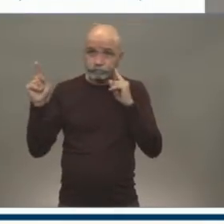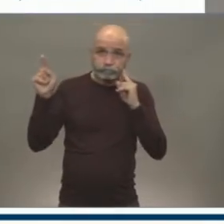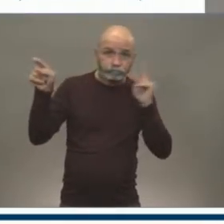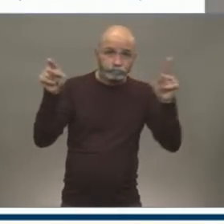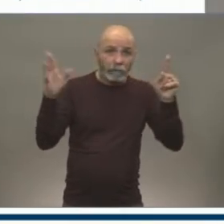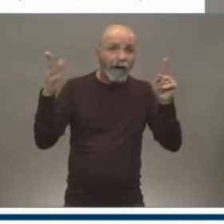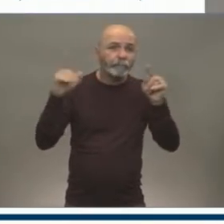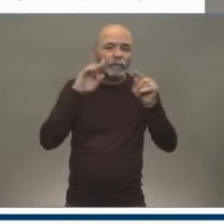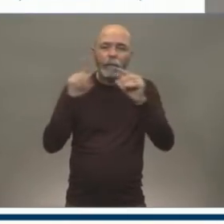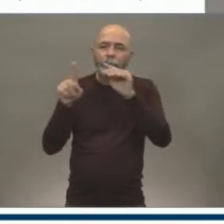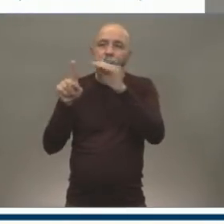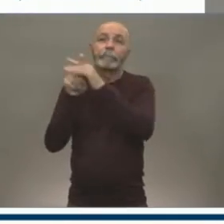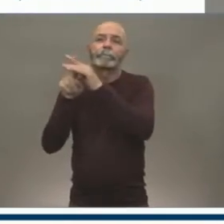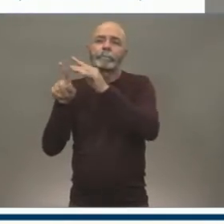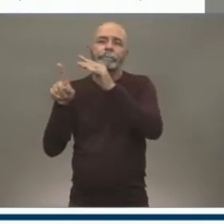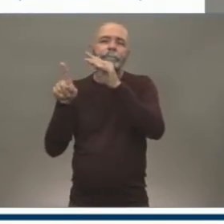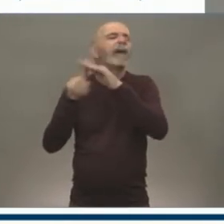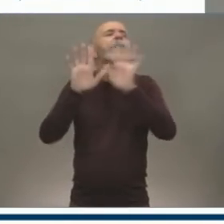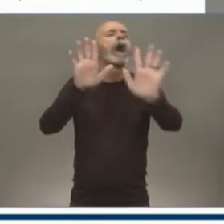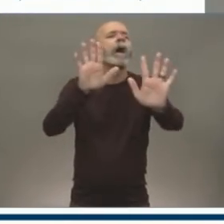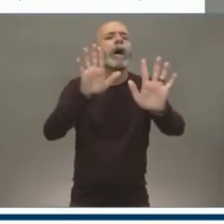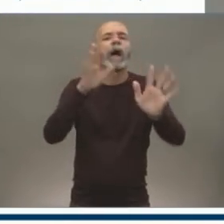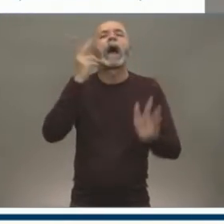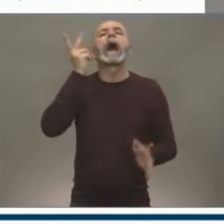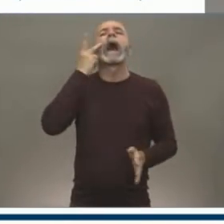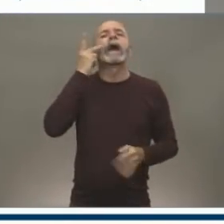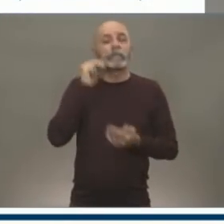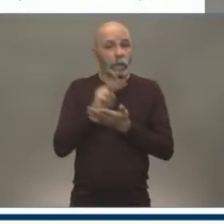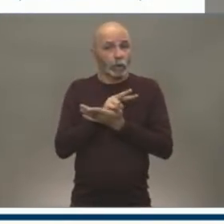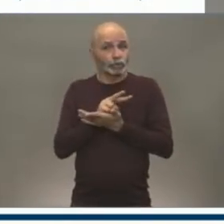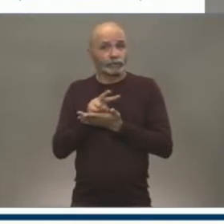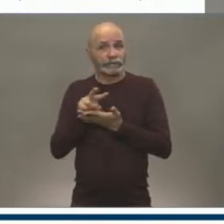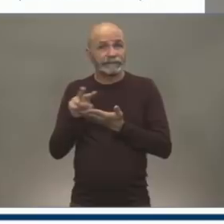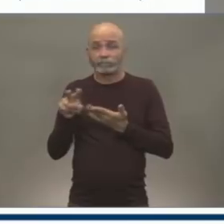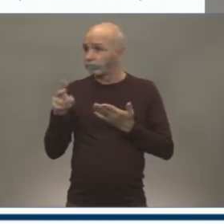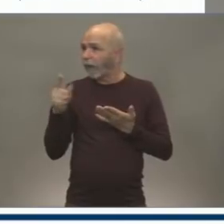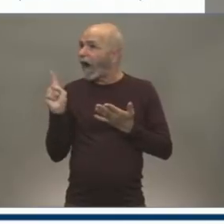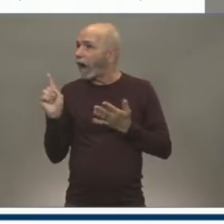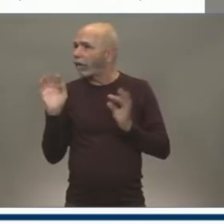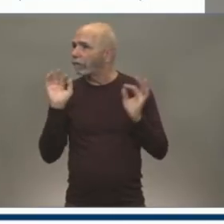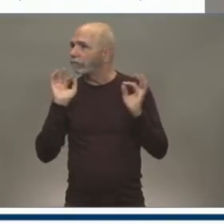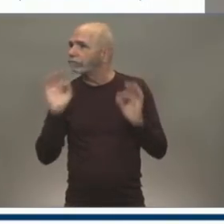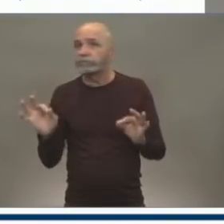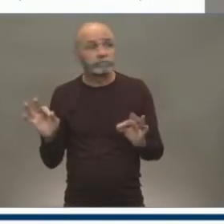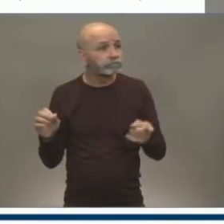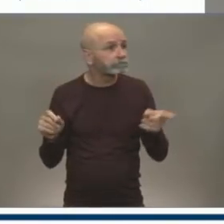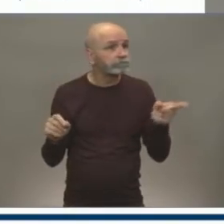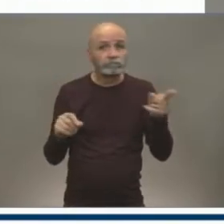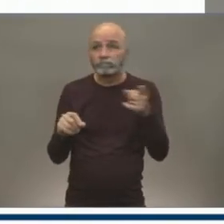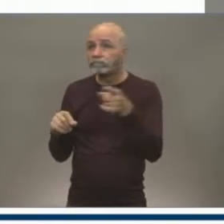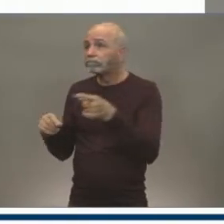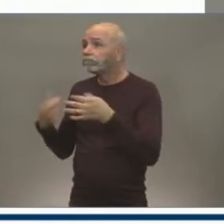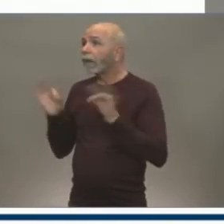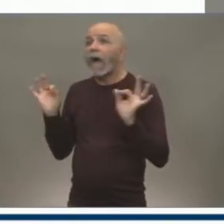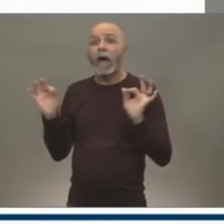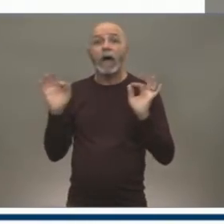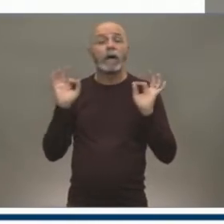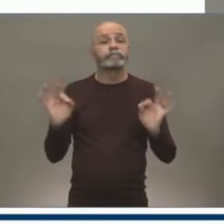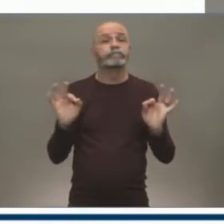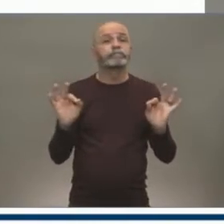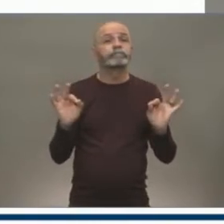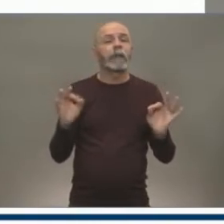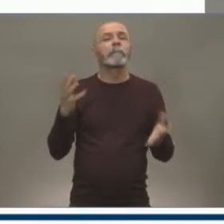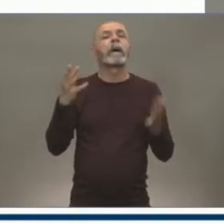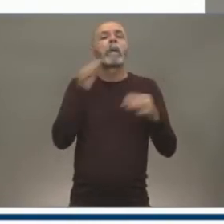for 2 weeks, and the success of our testing that continues, that we are putting ourselves on the best possible